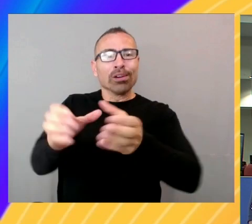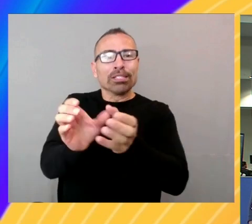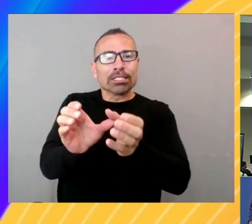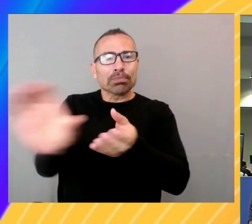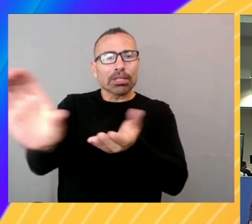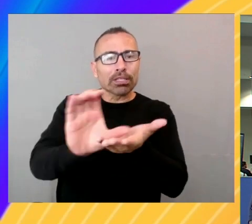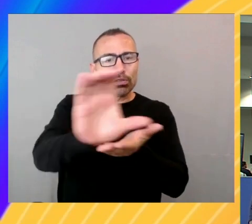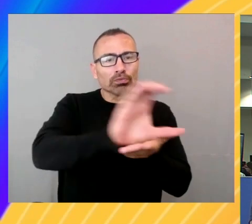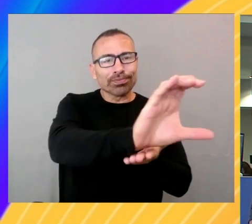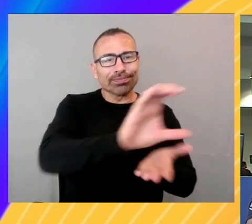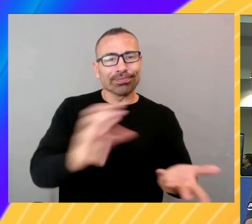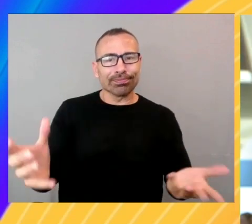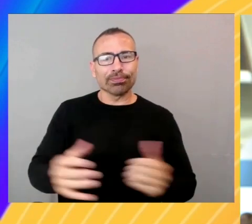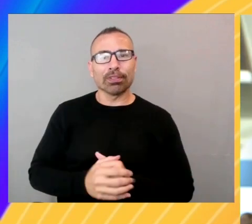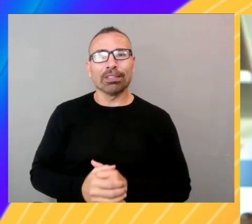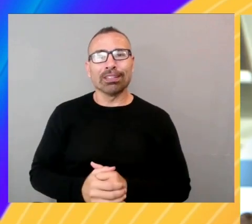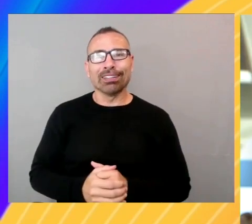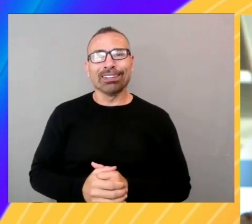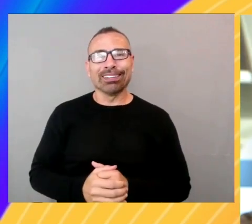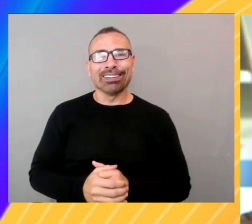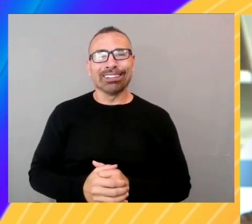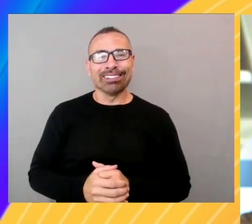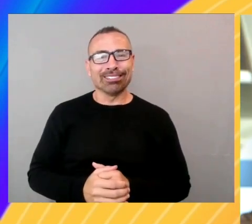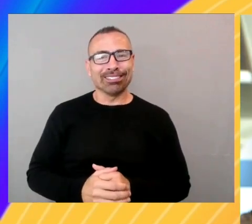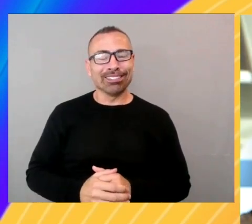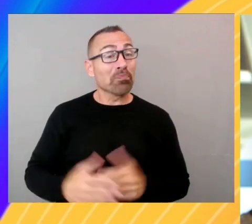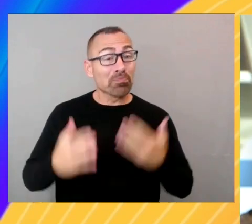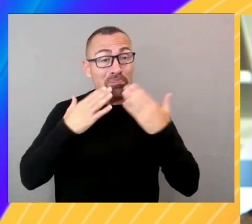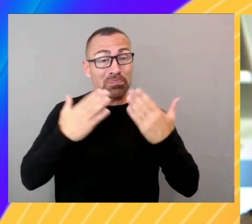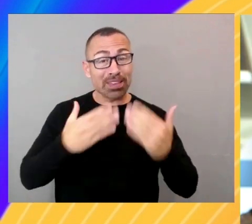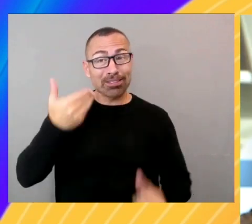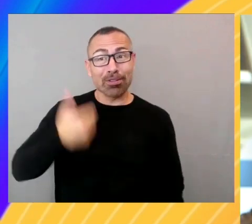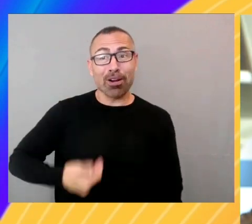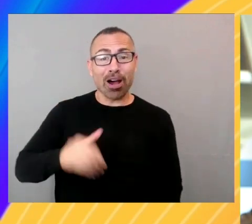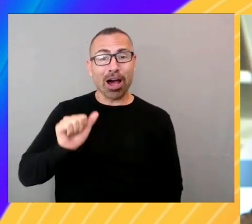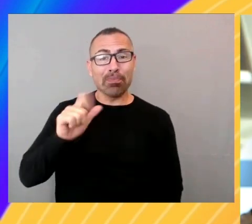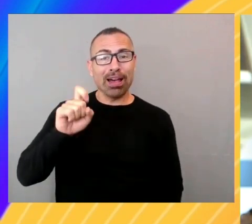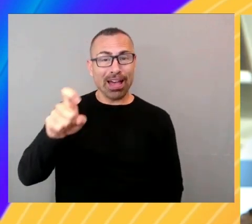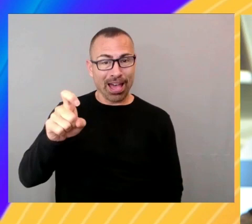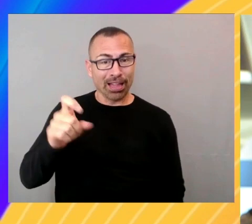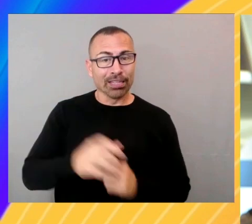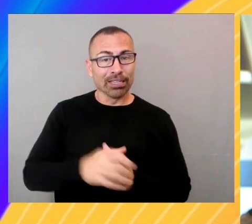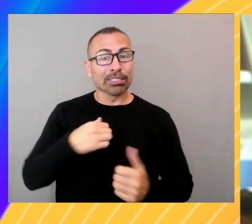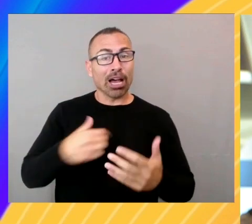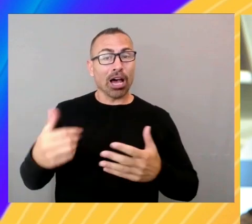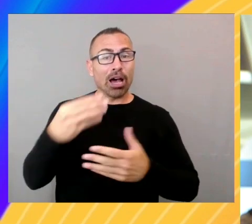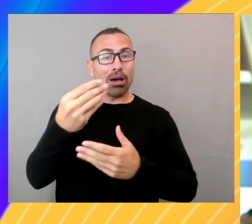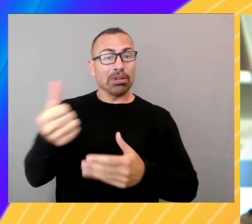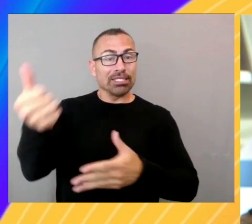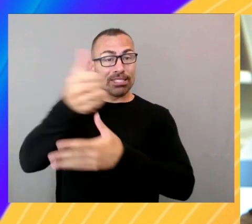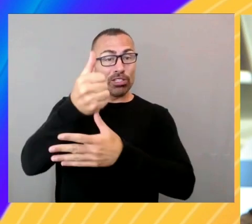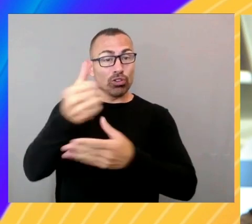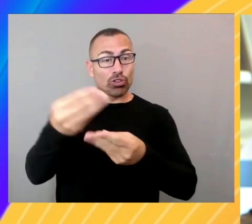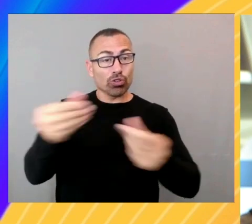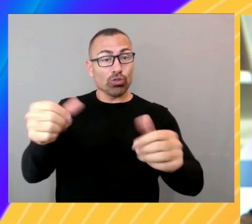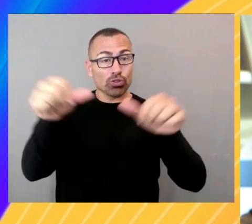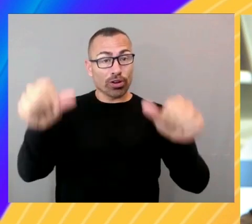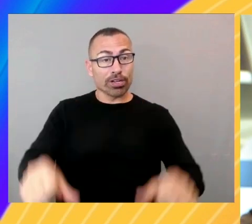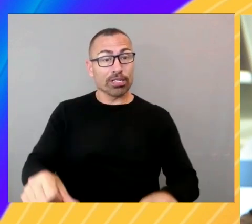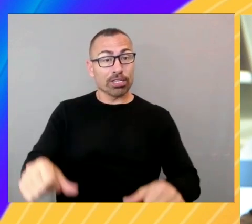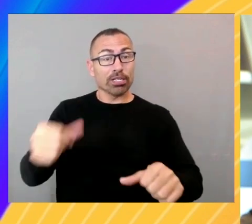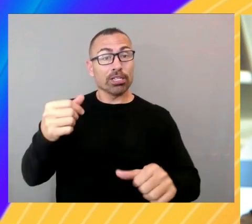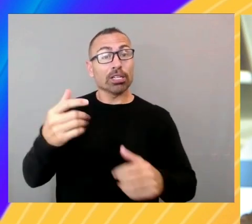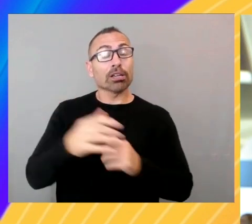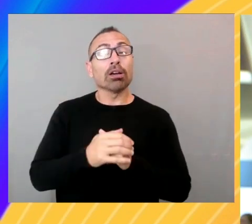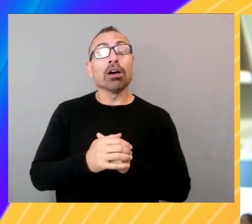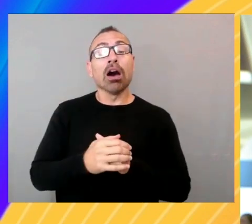Well, thank you for having us. My name is Alex Torres. I'm a senior solutions architect on Cloud Foundations, and I work a lot in